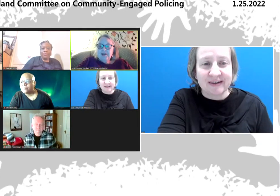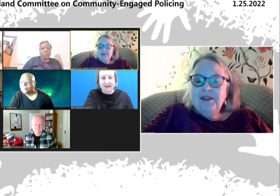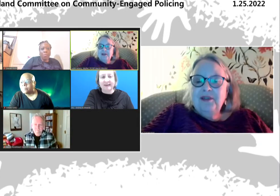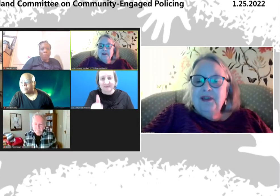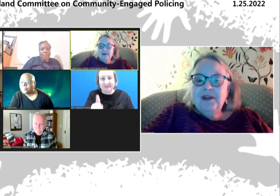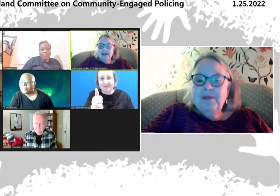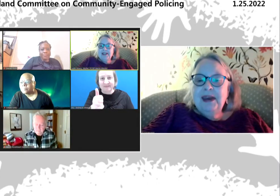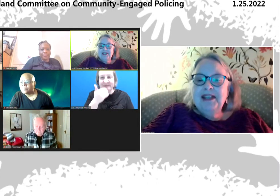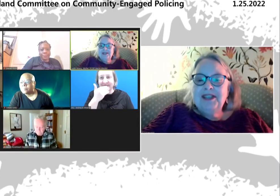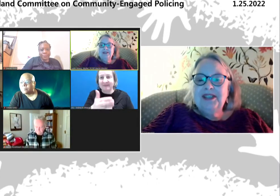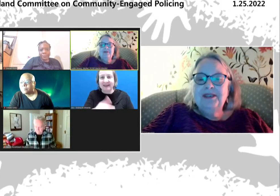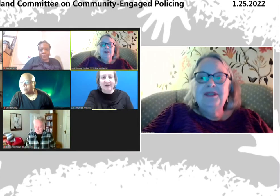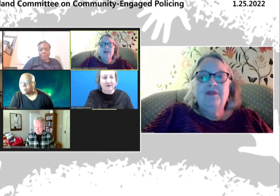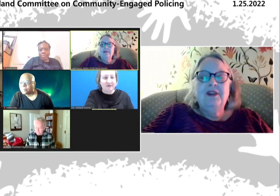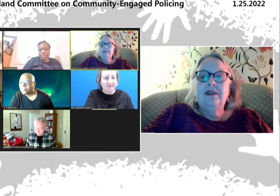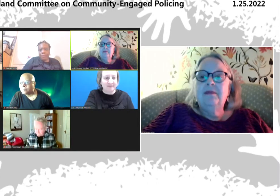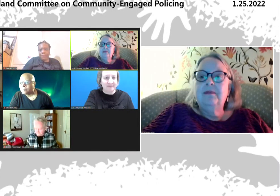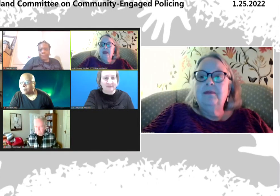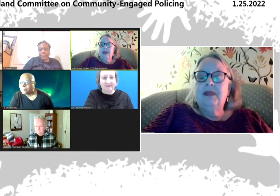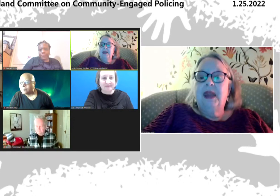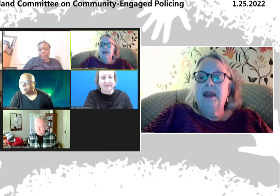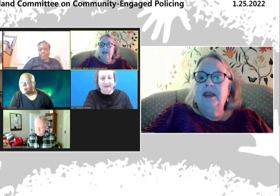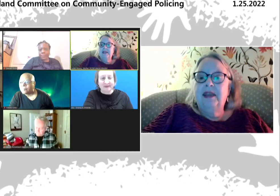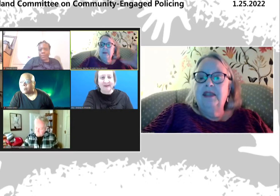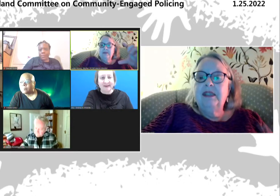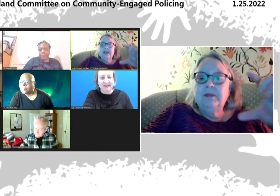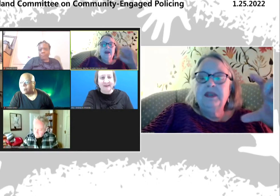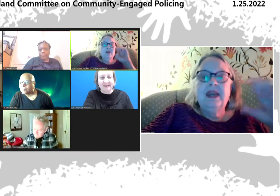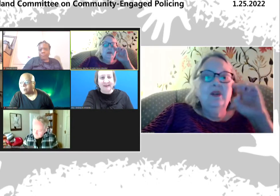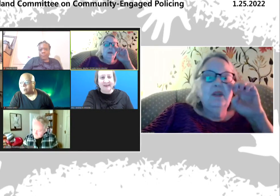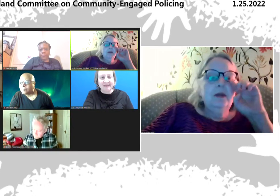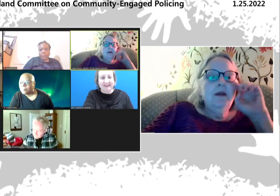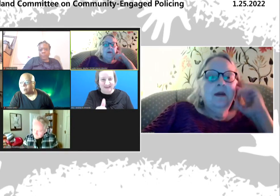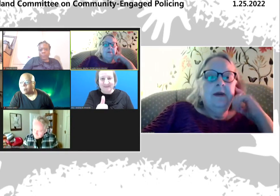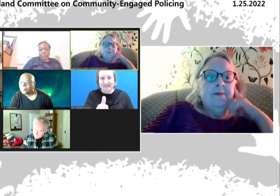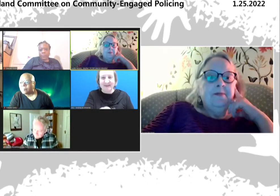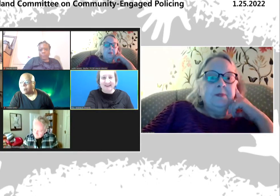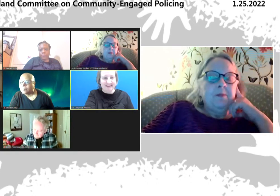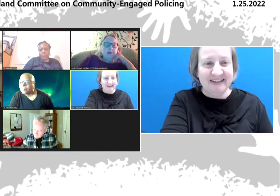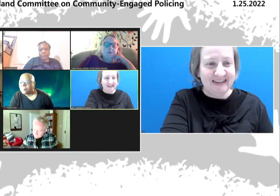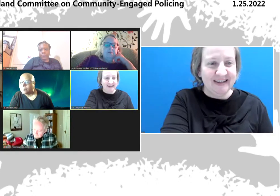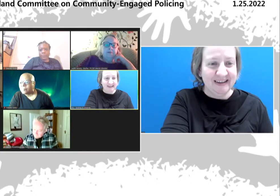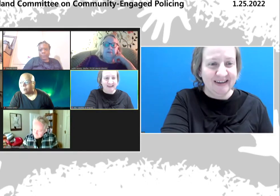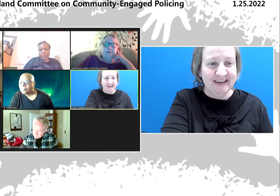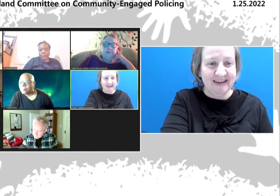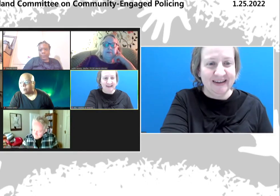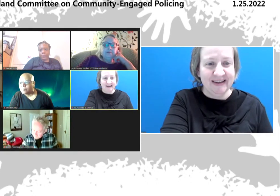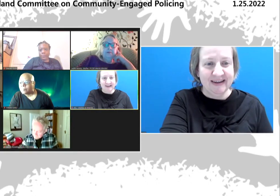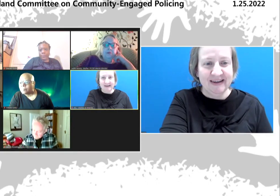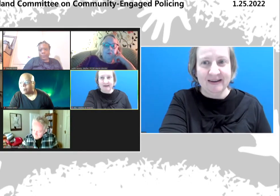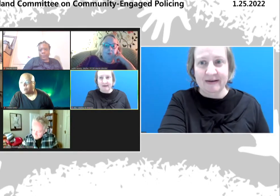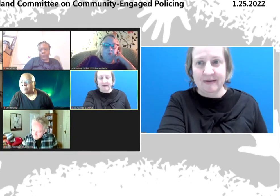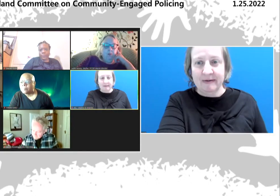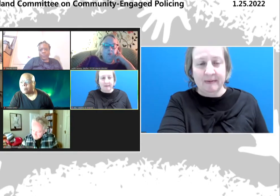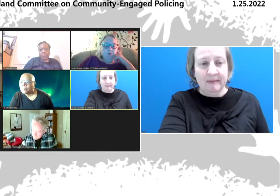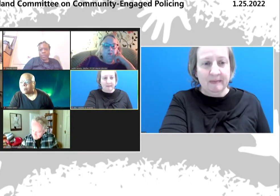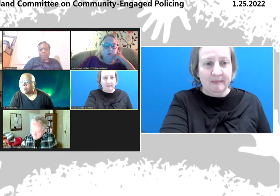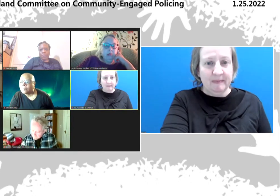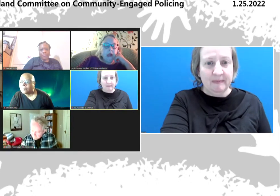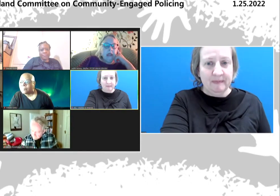Thank you very much. Thank you. It had slipped down. Perfect.